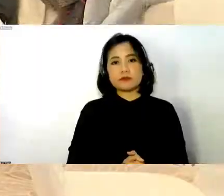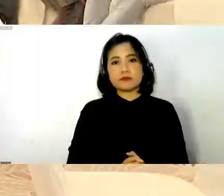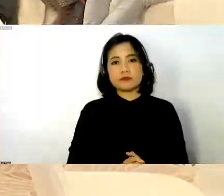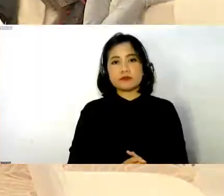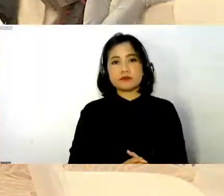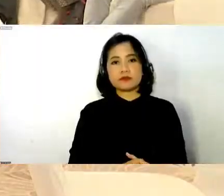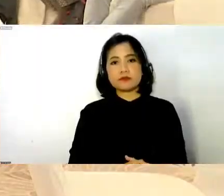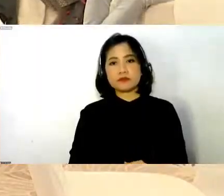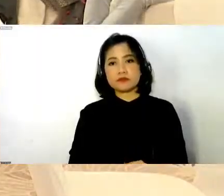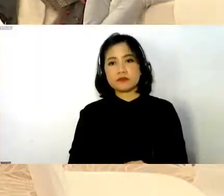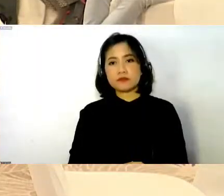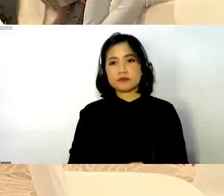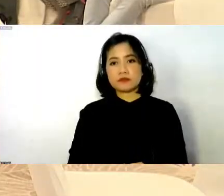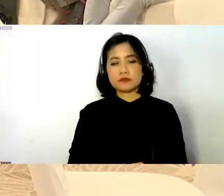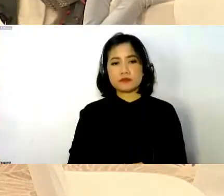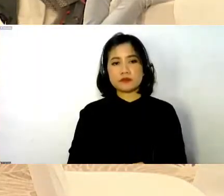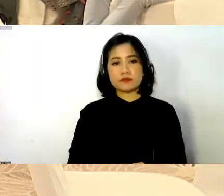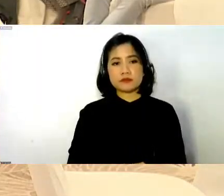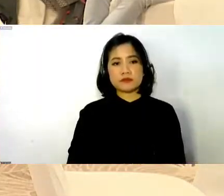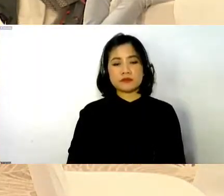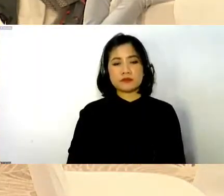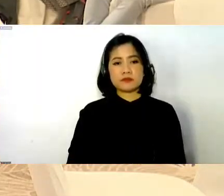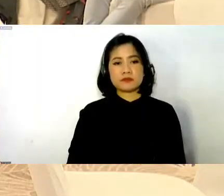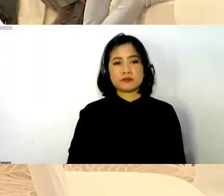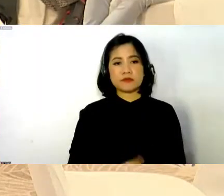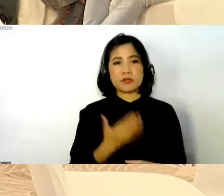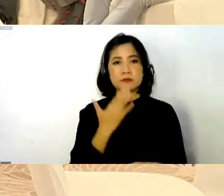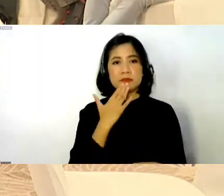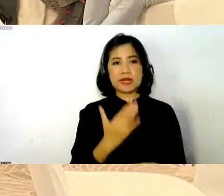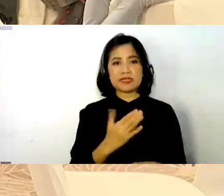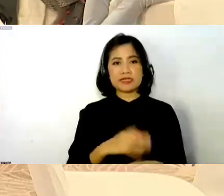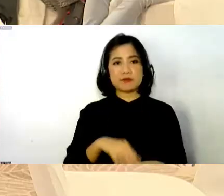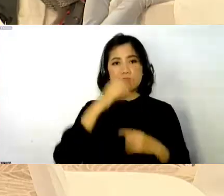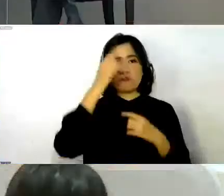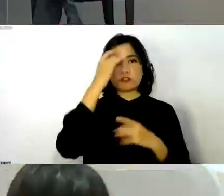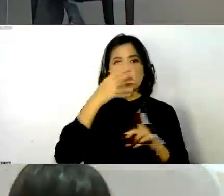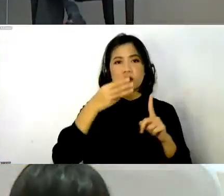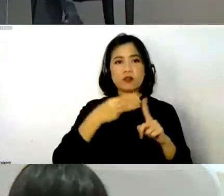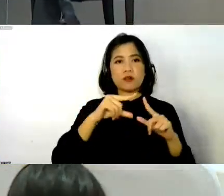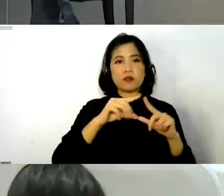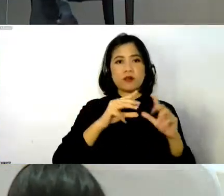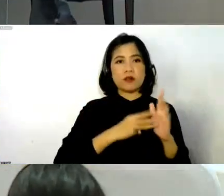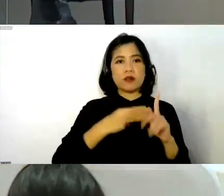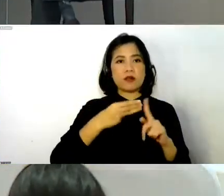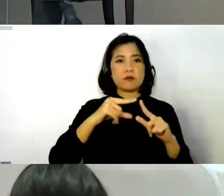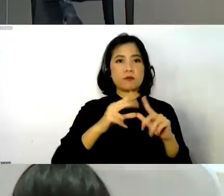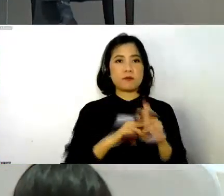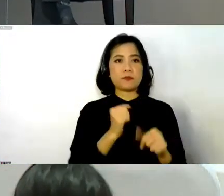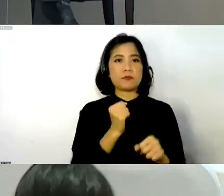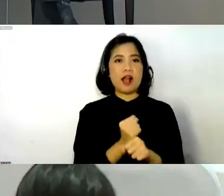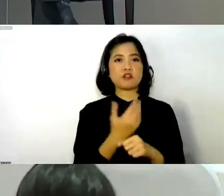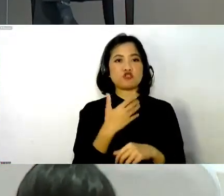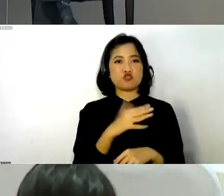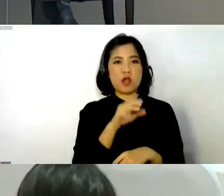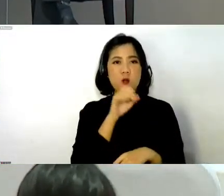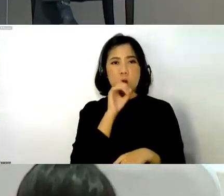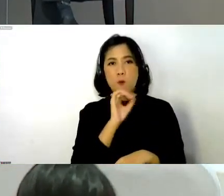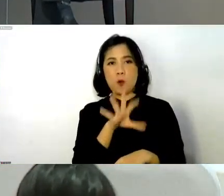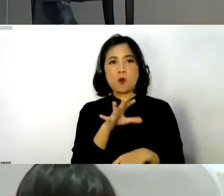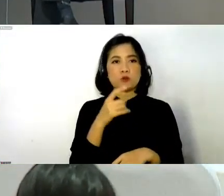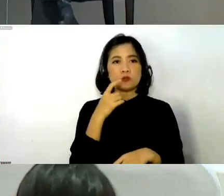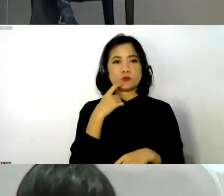important than at least the connecting roads, at least for now, because our stunting is very high. And one problem with stunting coming